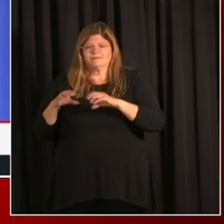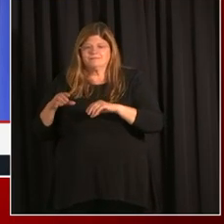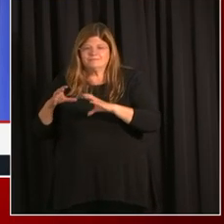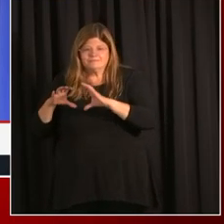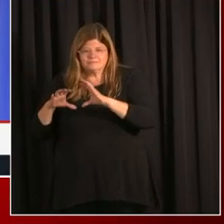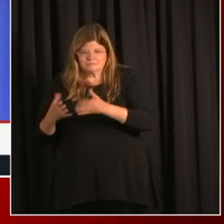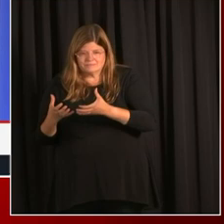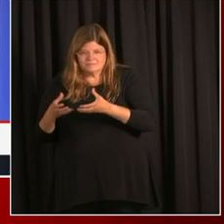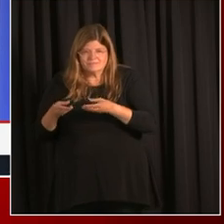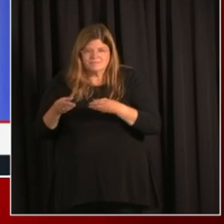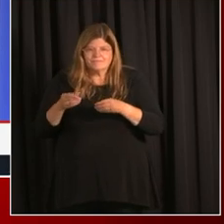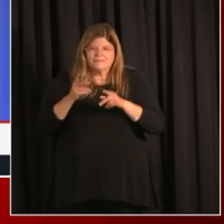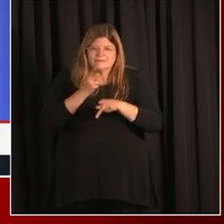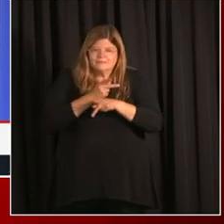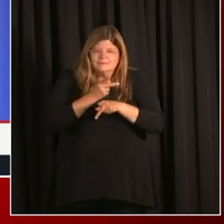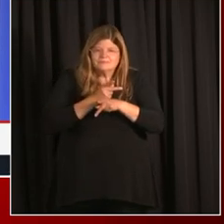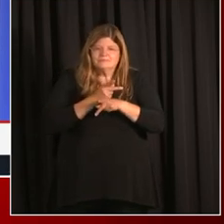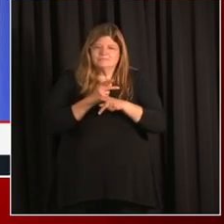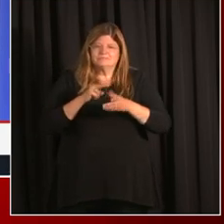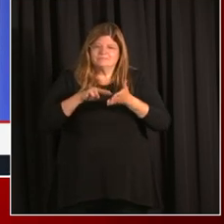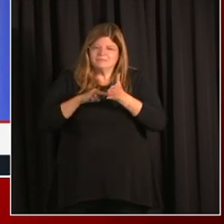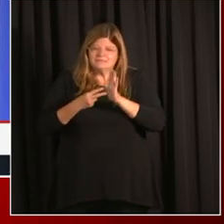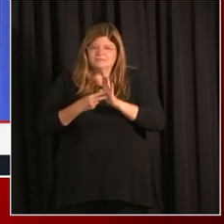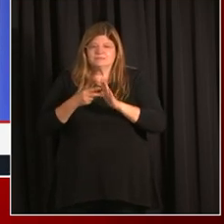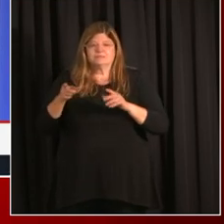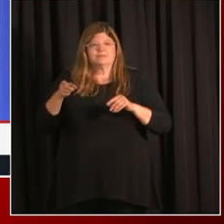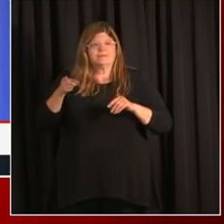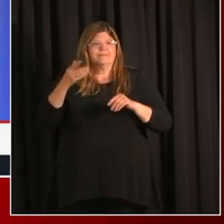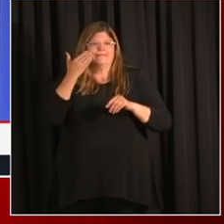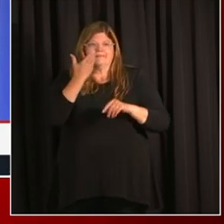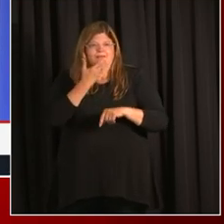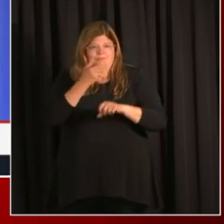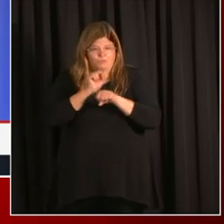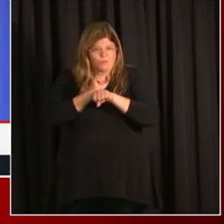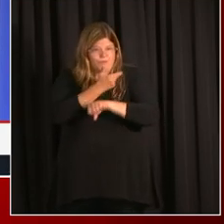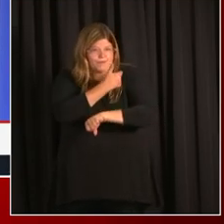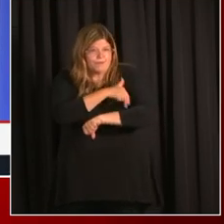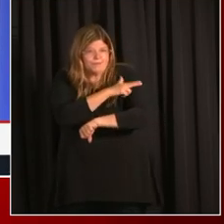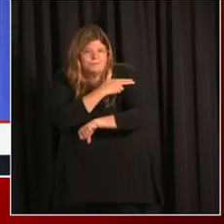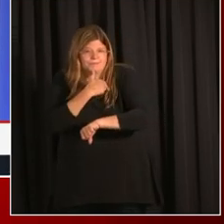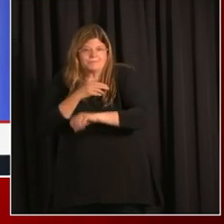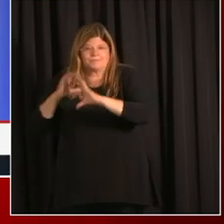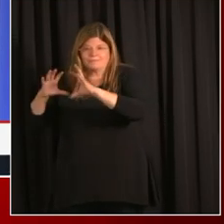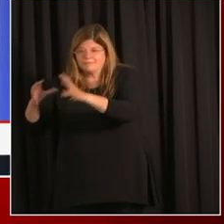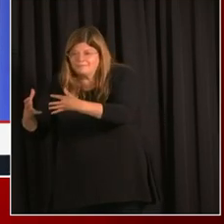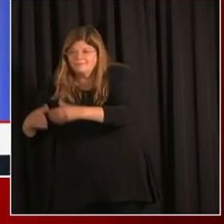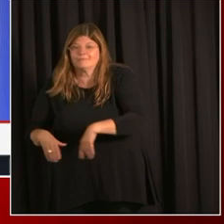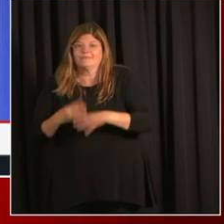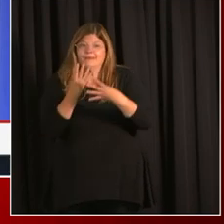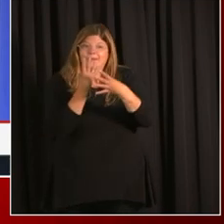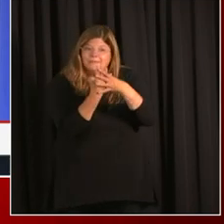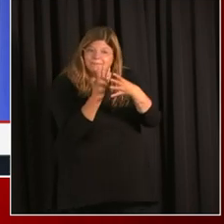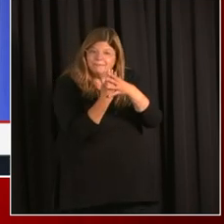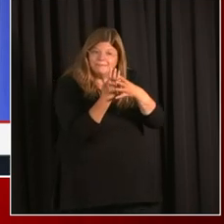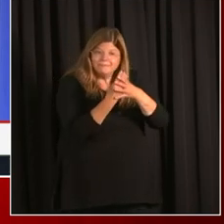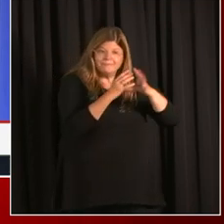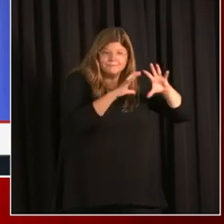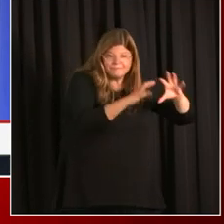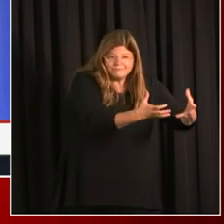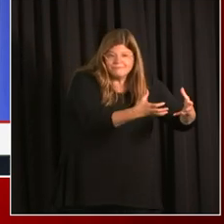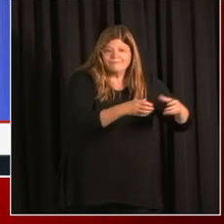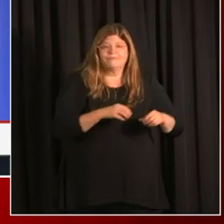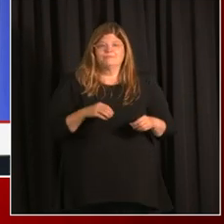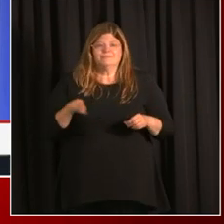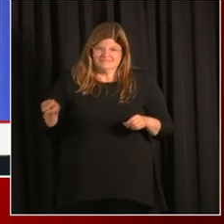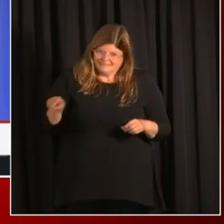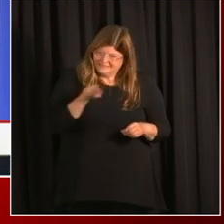settings, congregate care settings. Many healthcare facilities, detention centers would fall into this category, as well as our